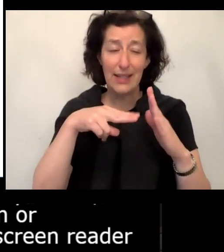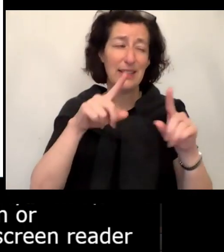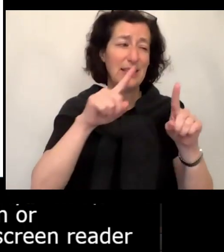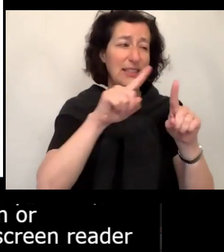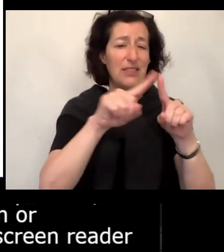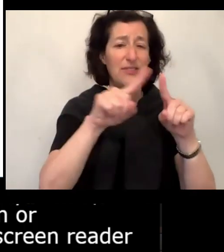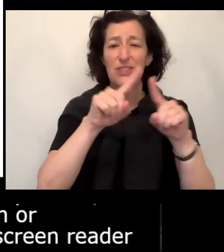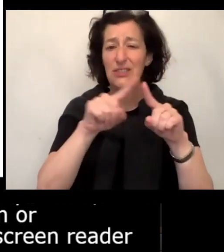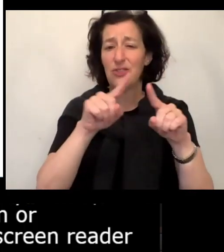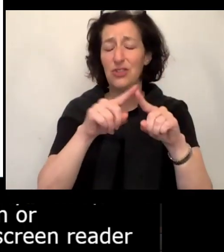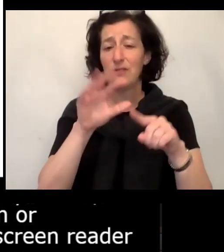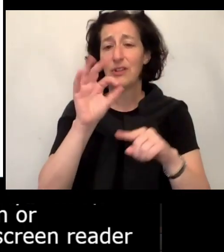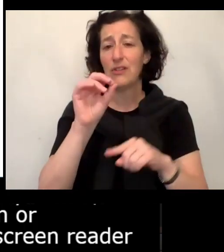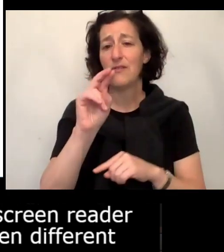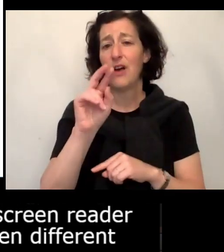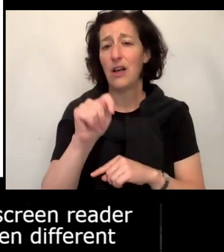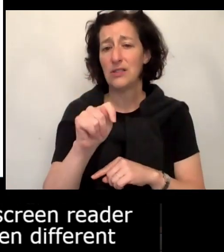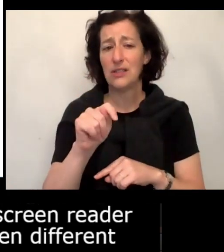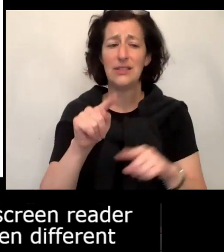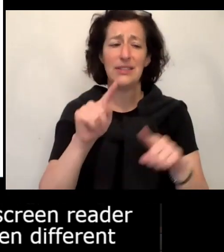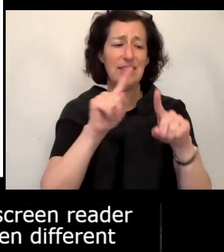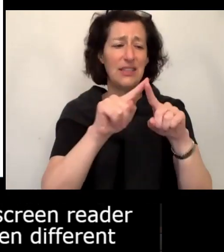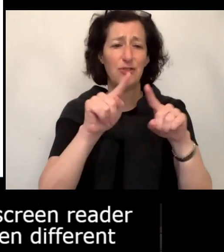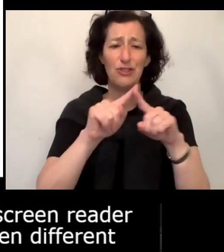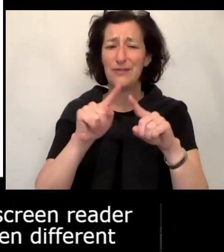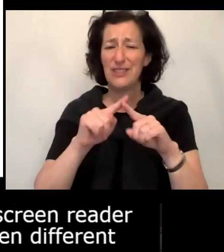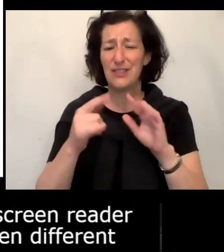and styles is